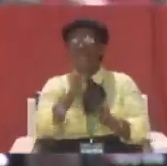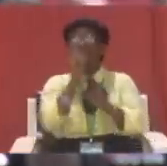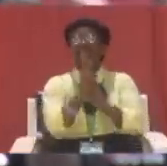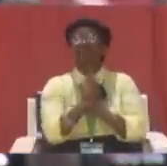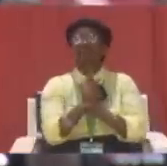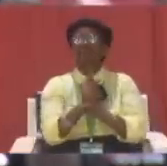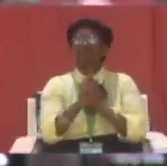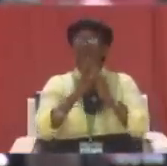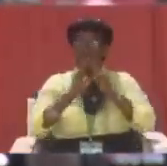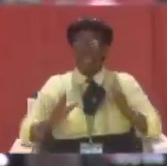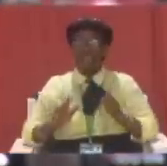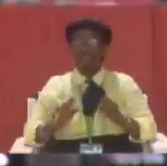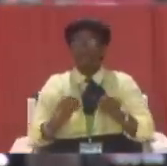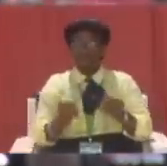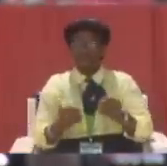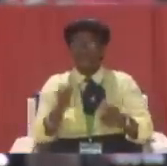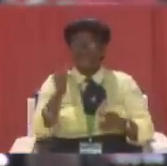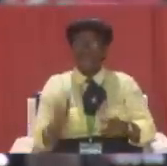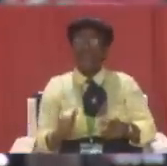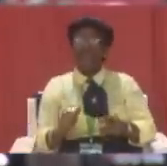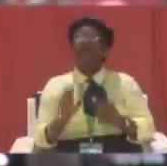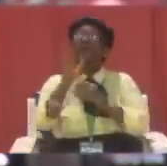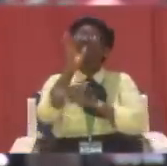God can love the unlovable.